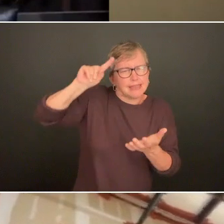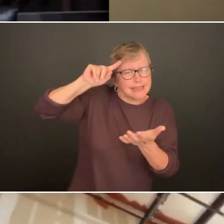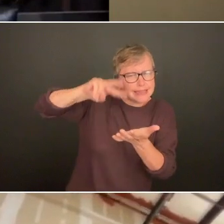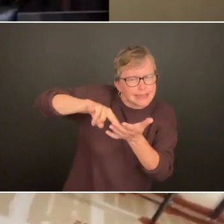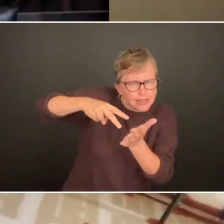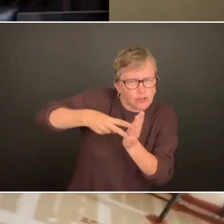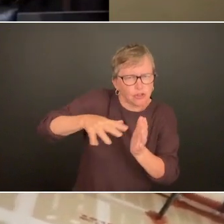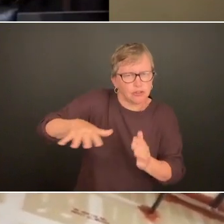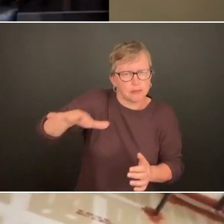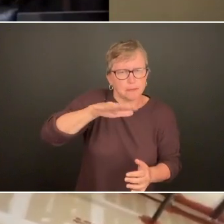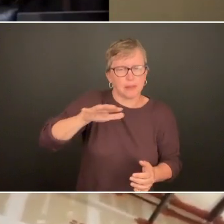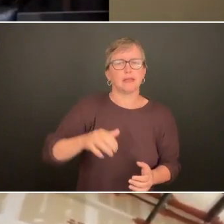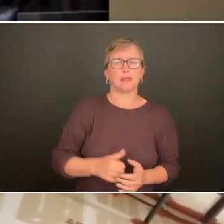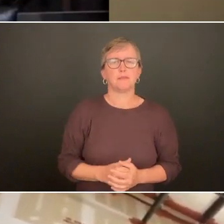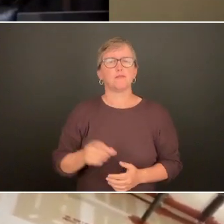at for